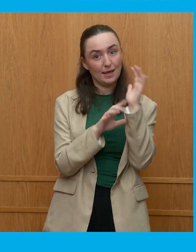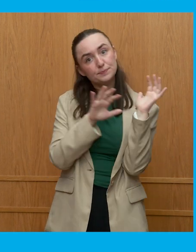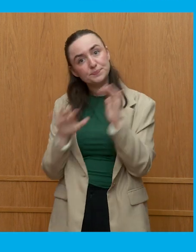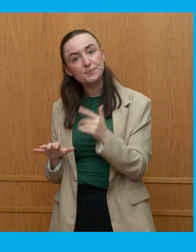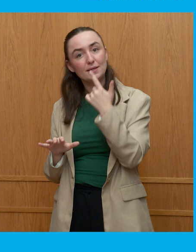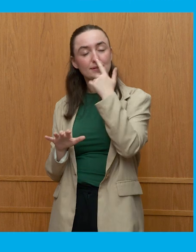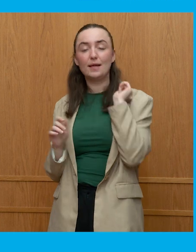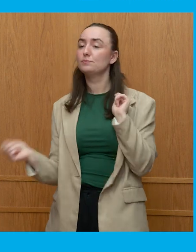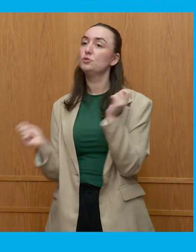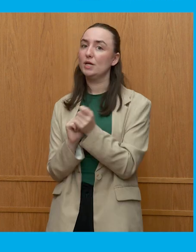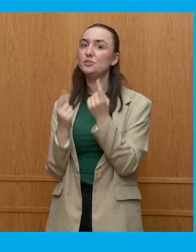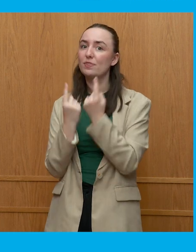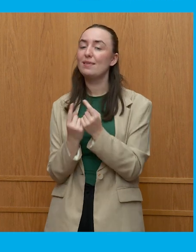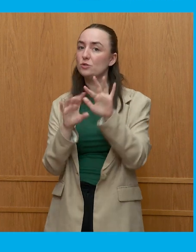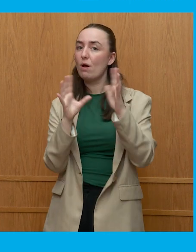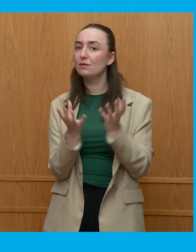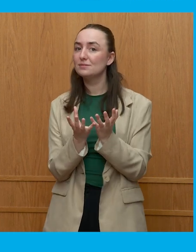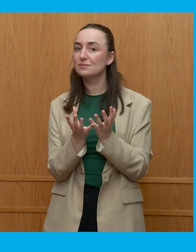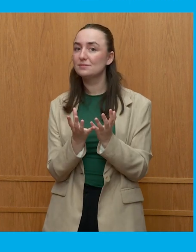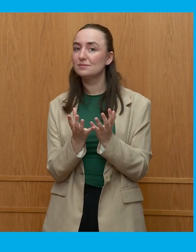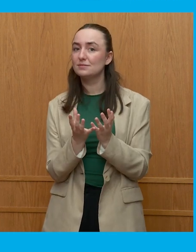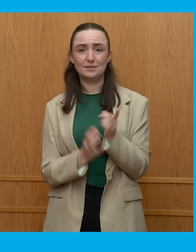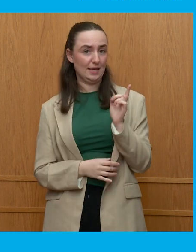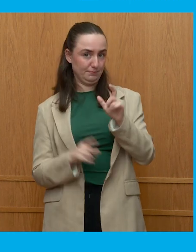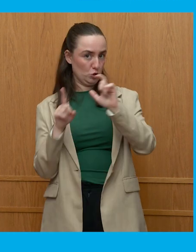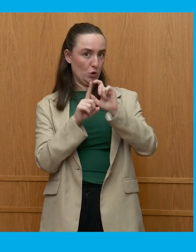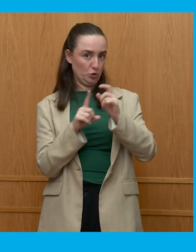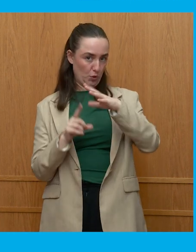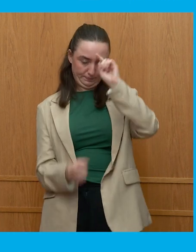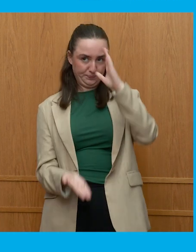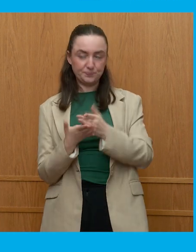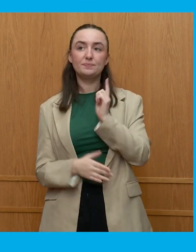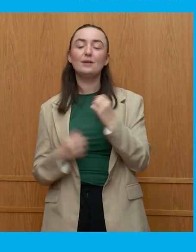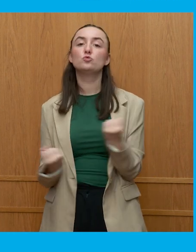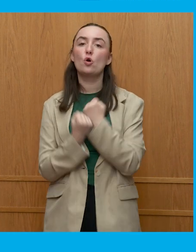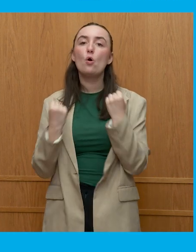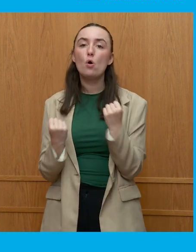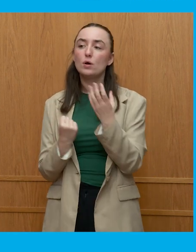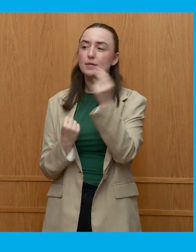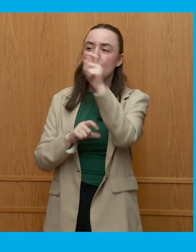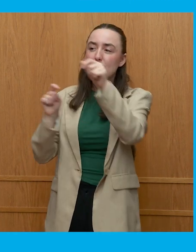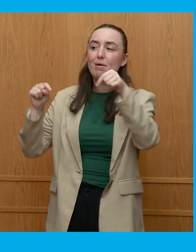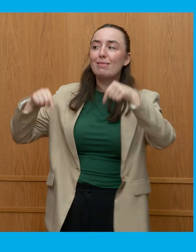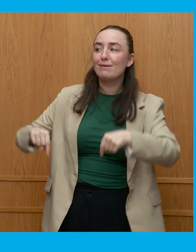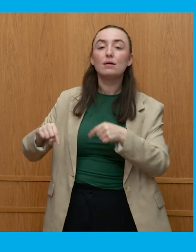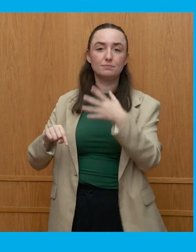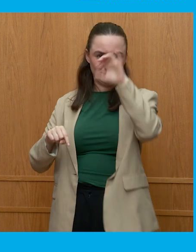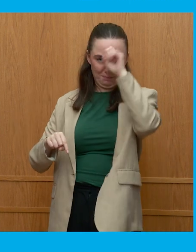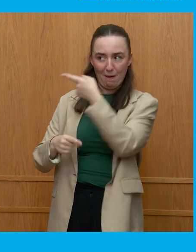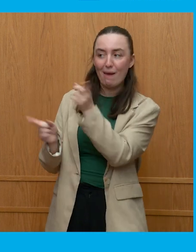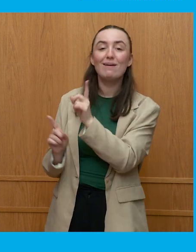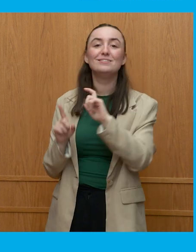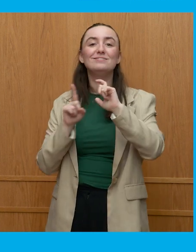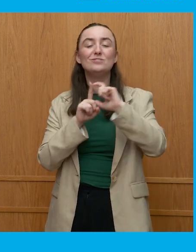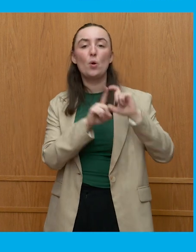that. You know, he was very alive, because if you, one or two people in here as well who remember, Donald was very hot on the candidates his